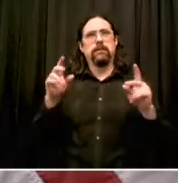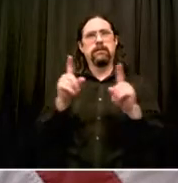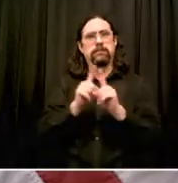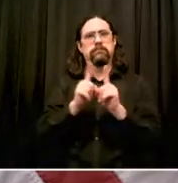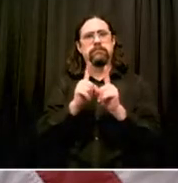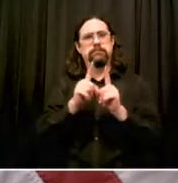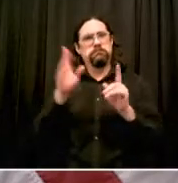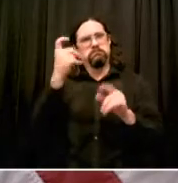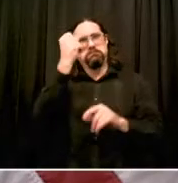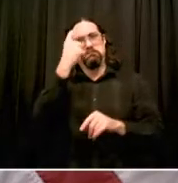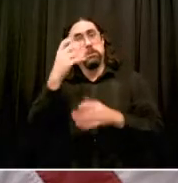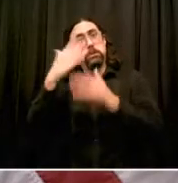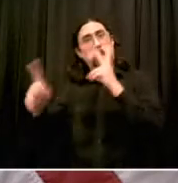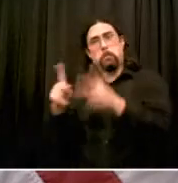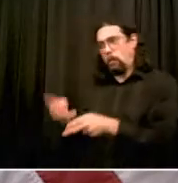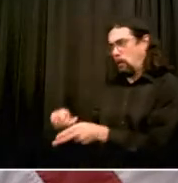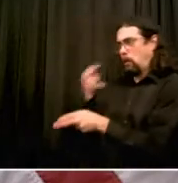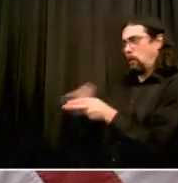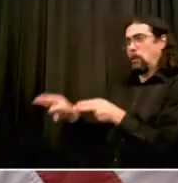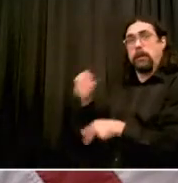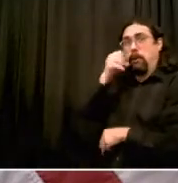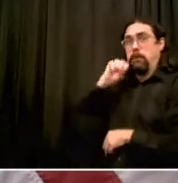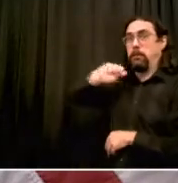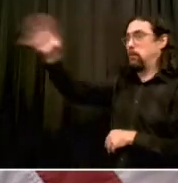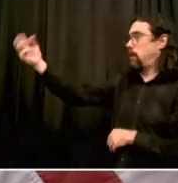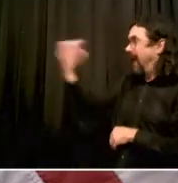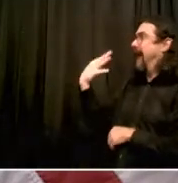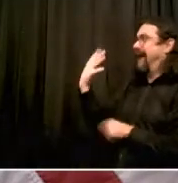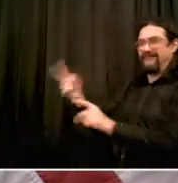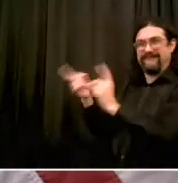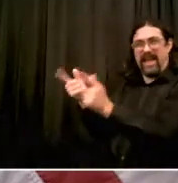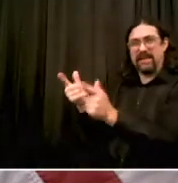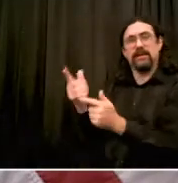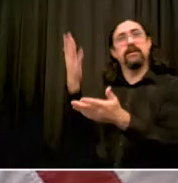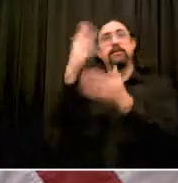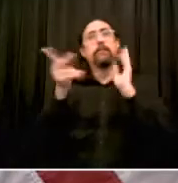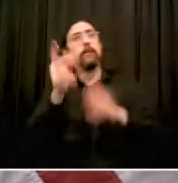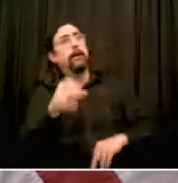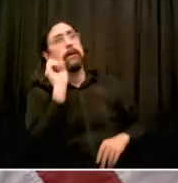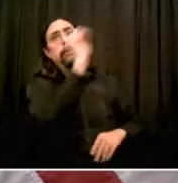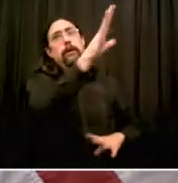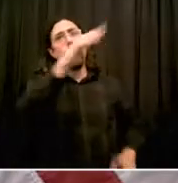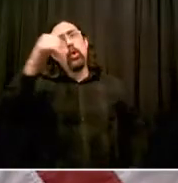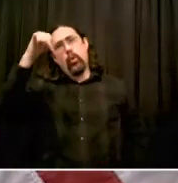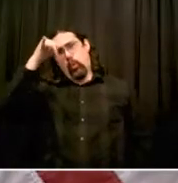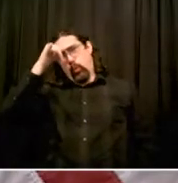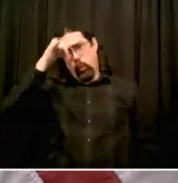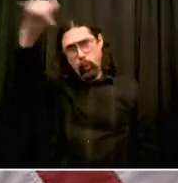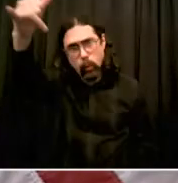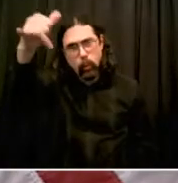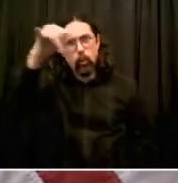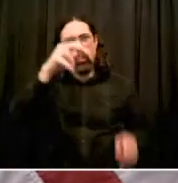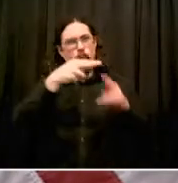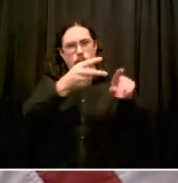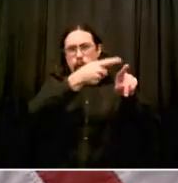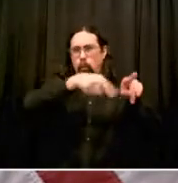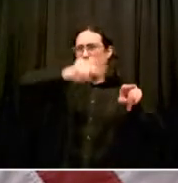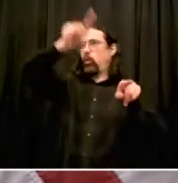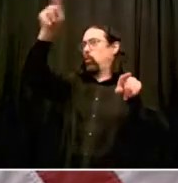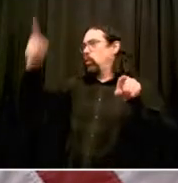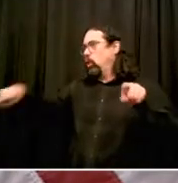the rapid turnaround test, Dr. Long or Dr. Varma, let's just do a quick explanation